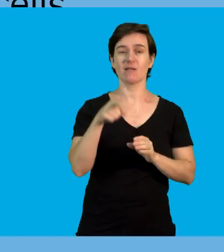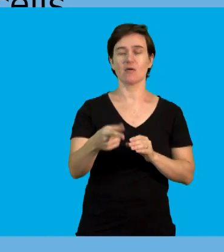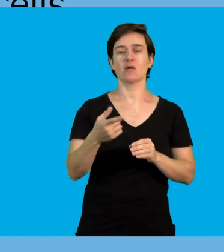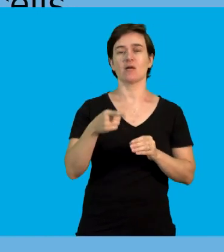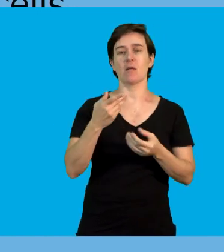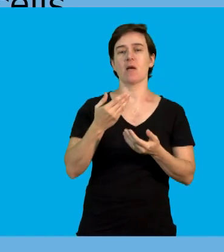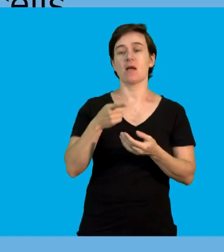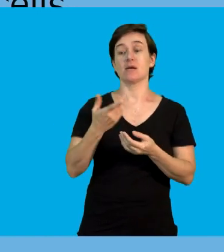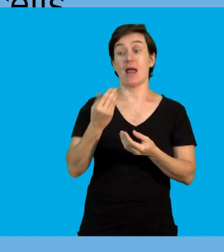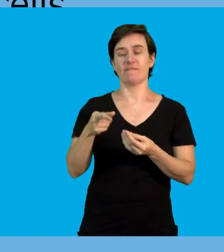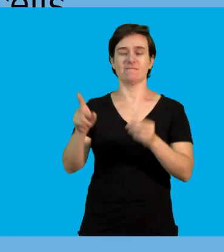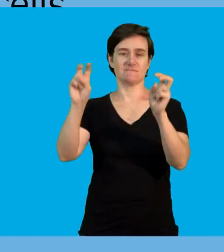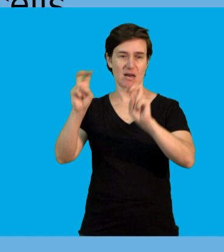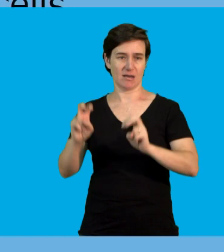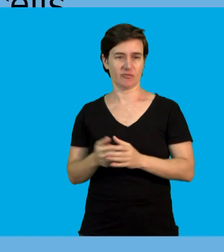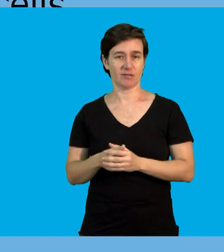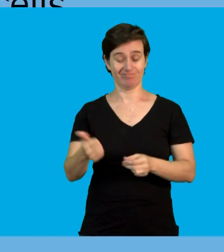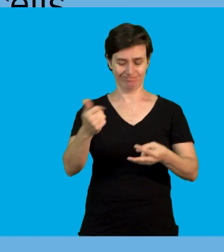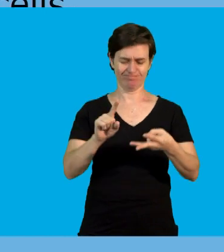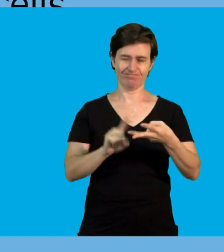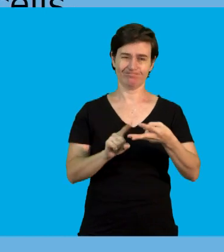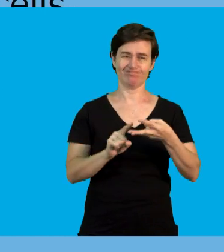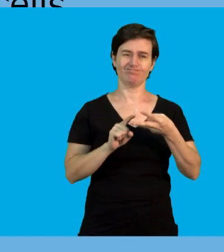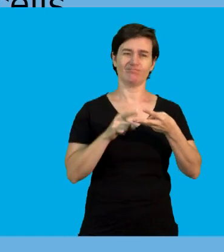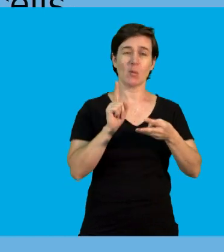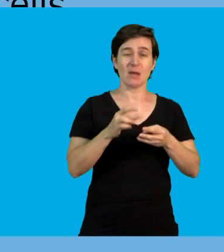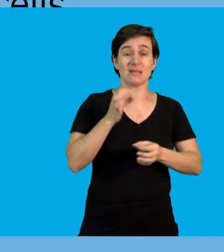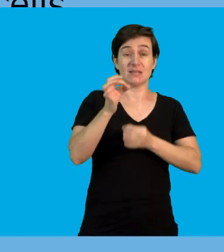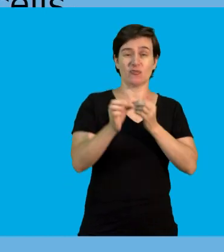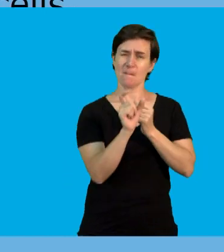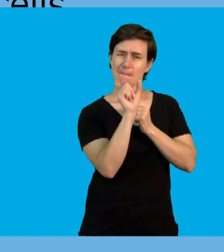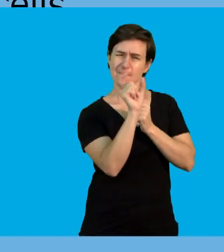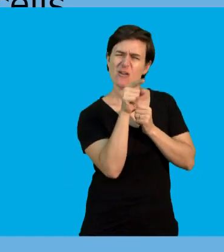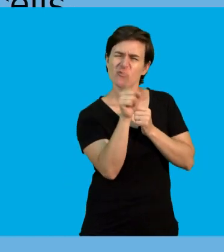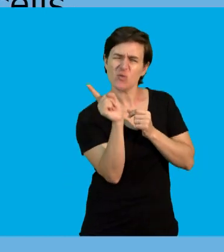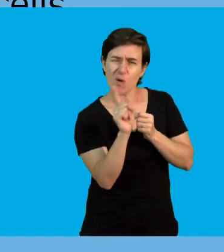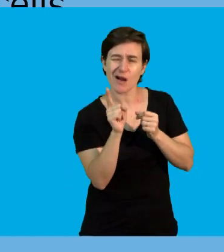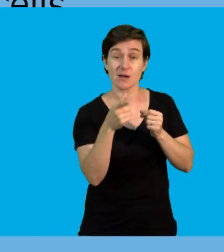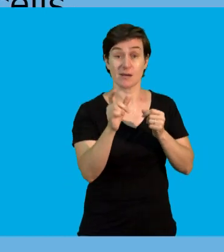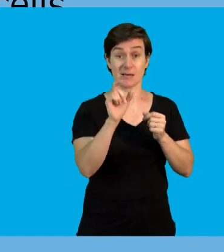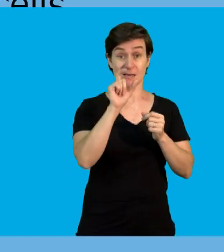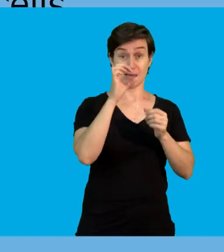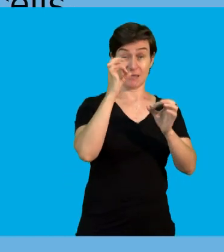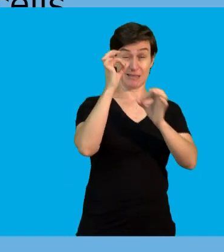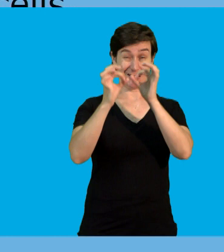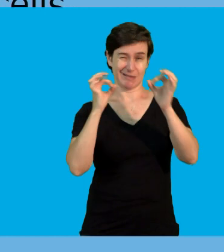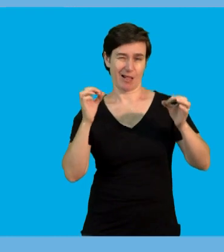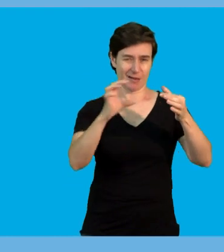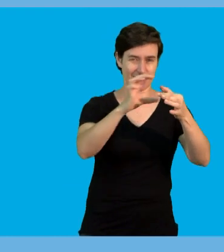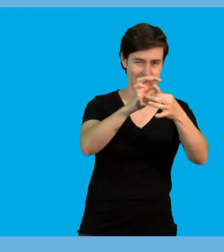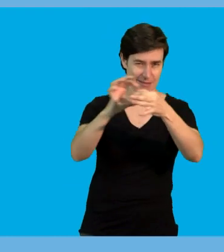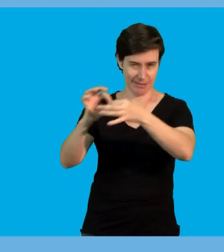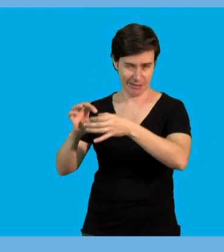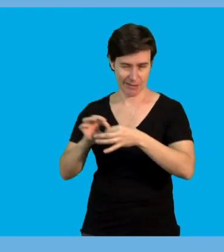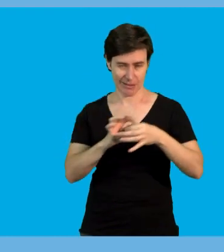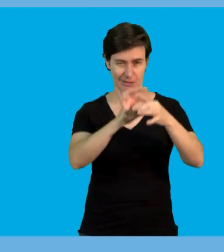electricity, and then lastly, be able to describe a battery as a group of connected cells. So these are the goals that I want us